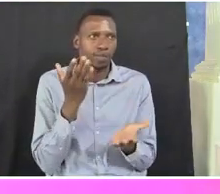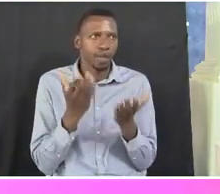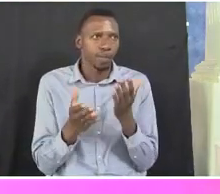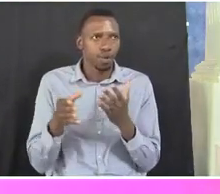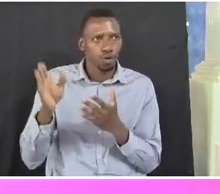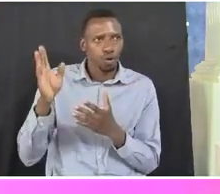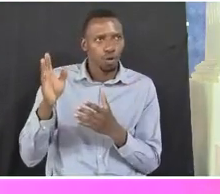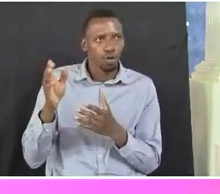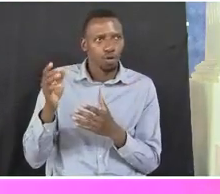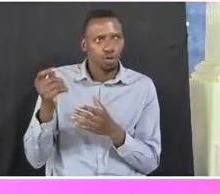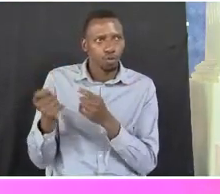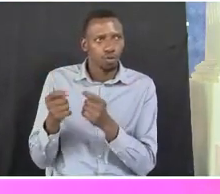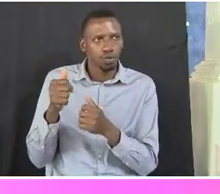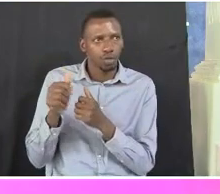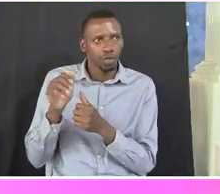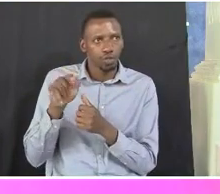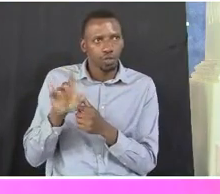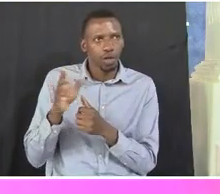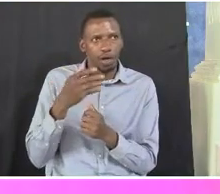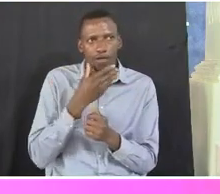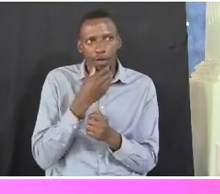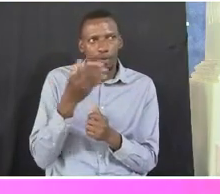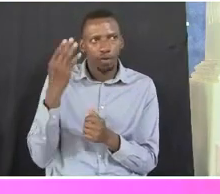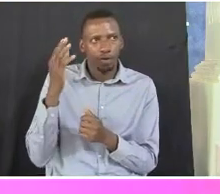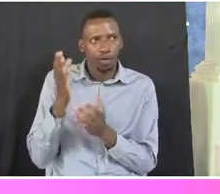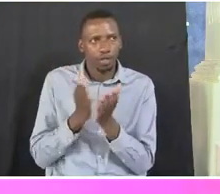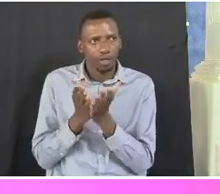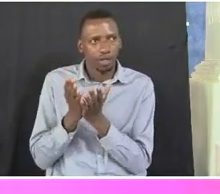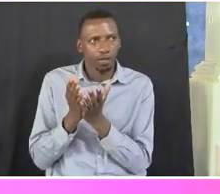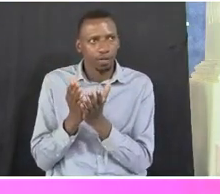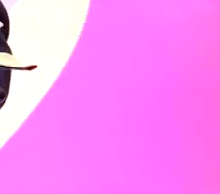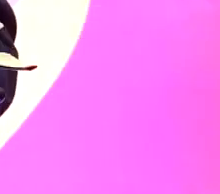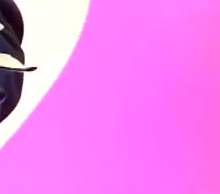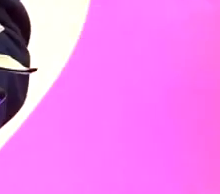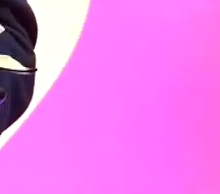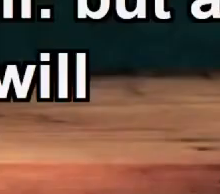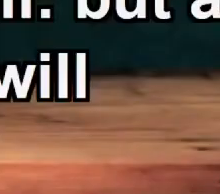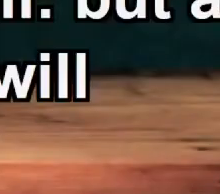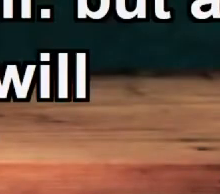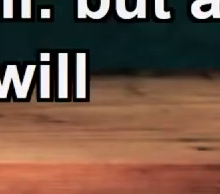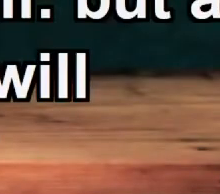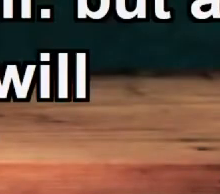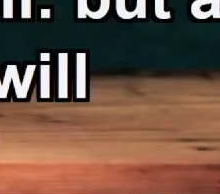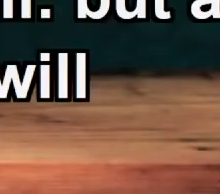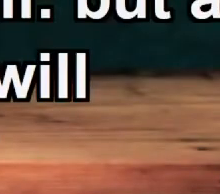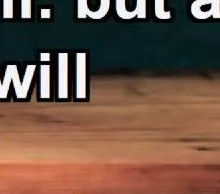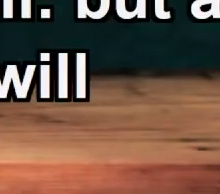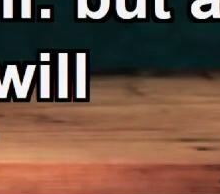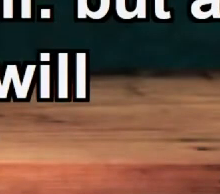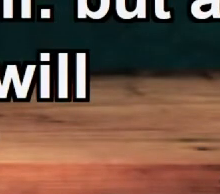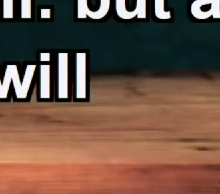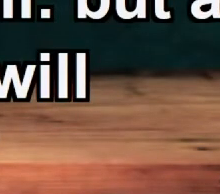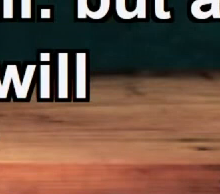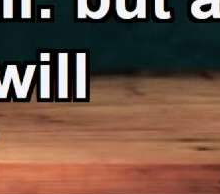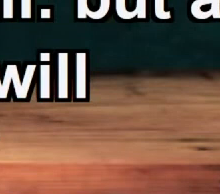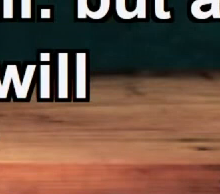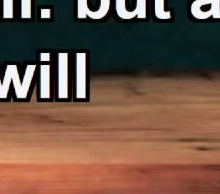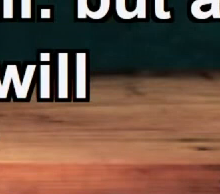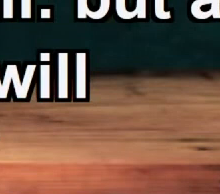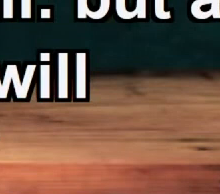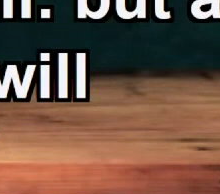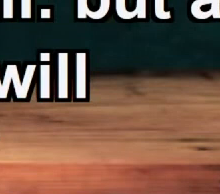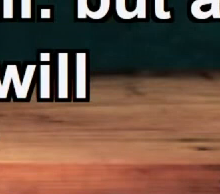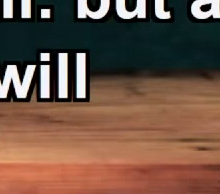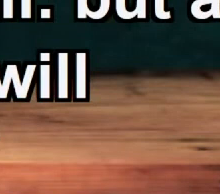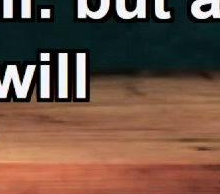served that were on the other side of the river, or the gods of the Amorites in whose land you dwell. But as for